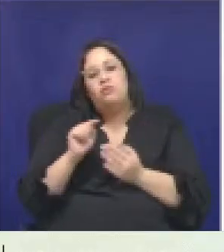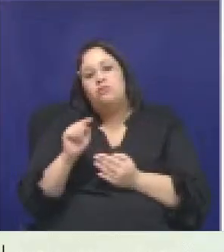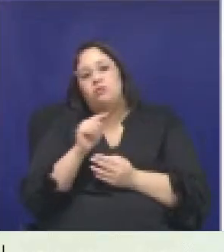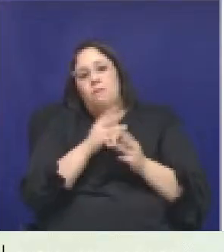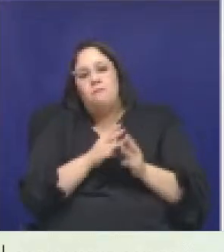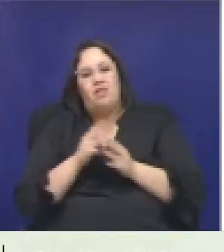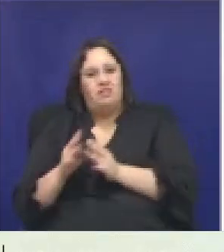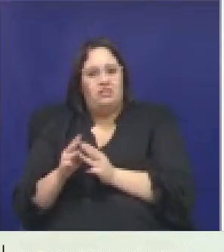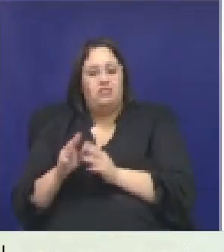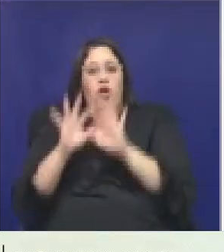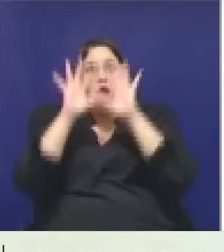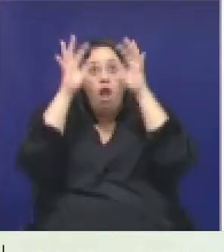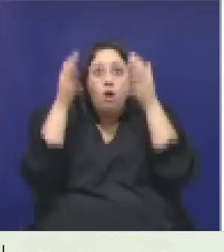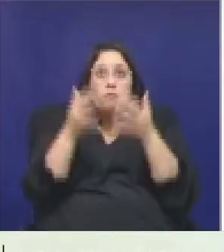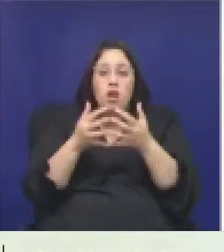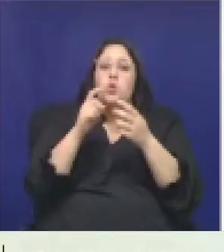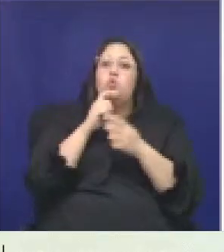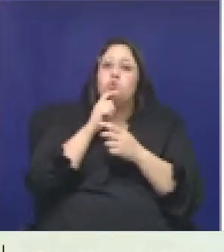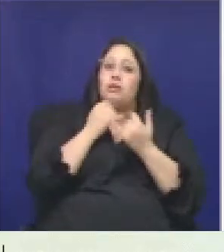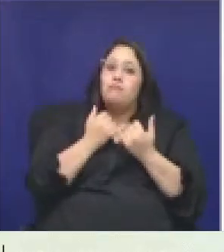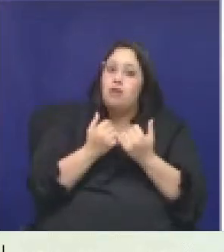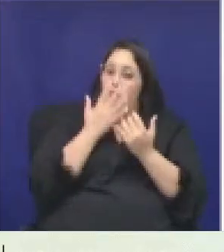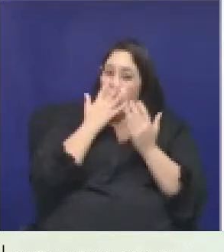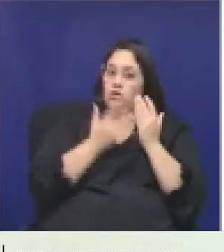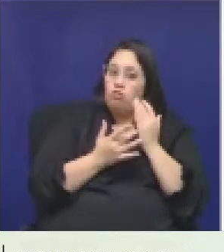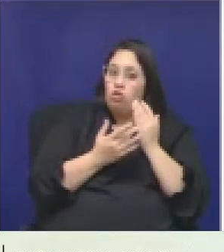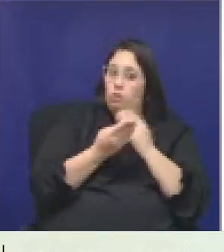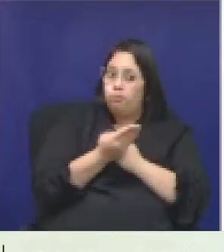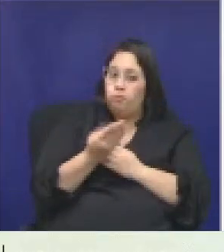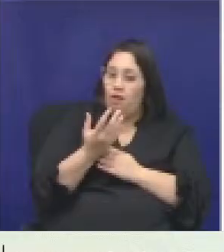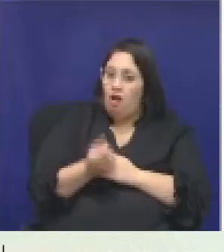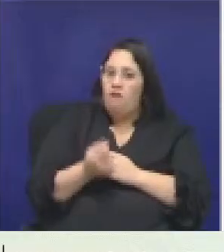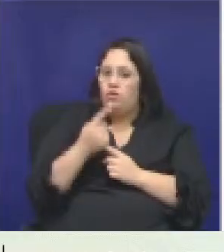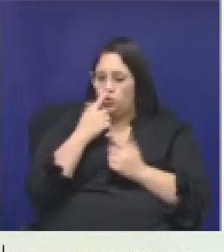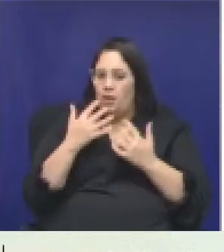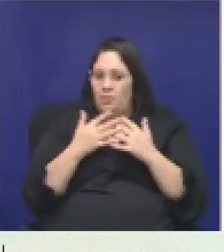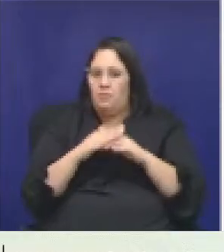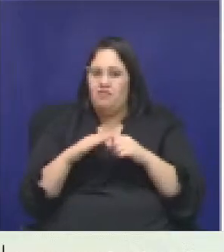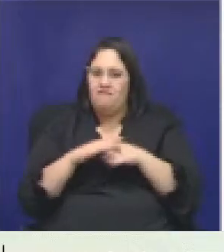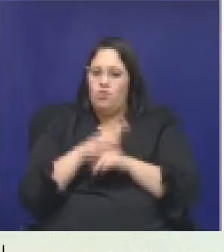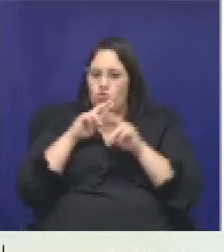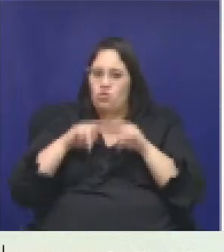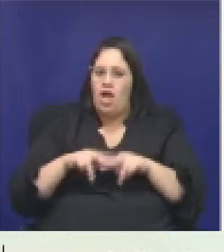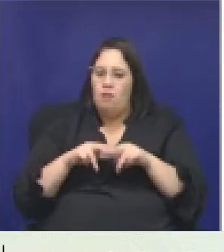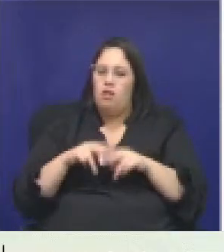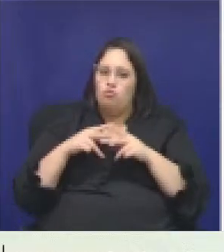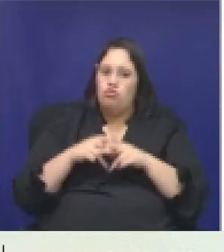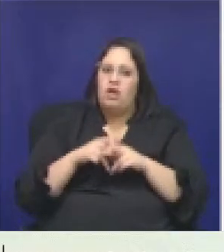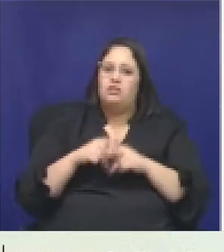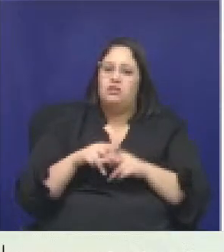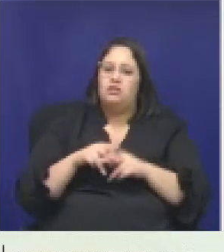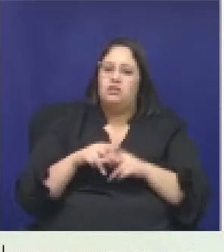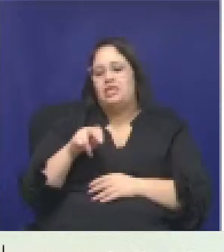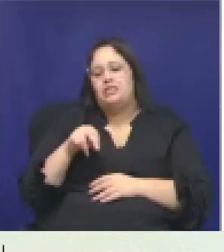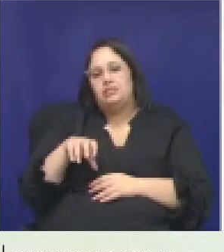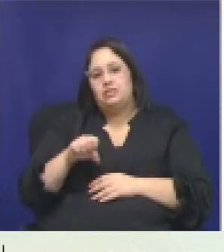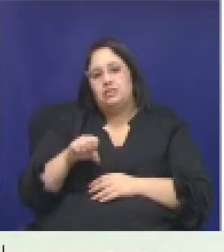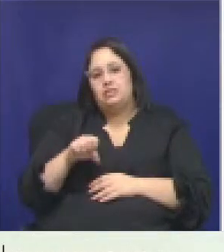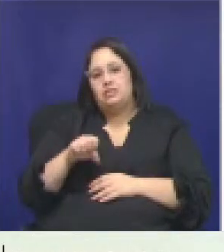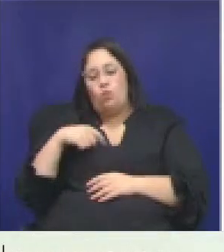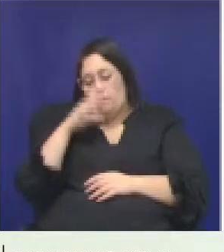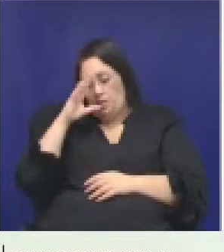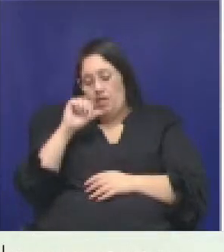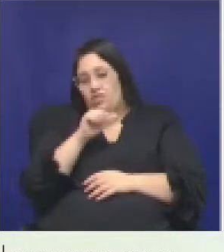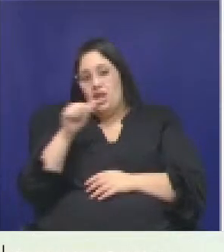methods globally and using current technology in time to implement a fully reliable and productive census. The DA believes that the